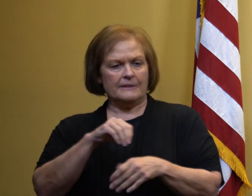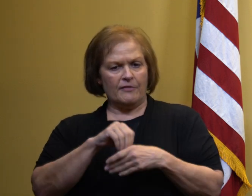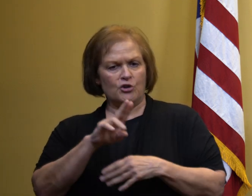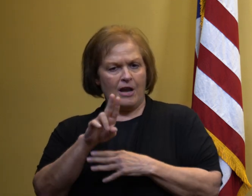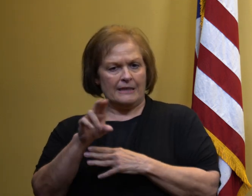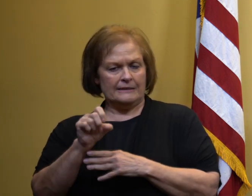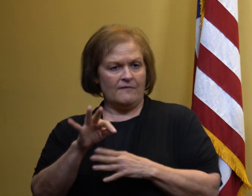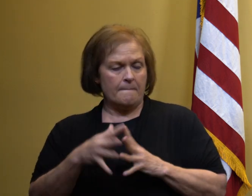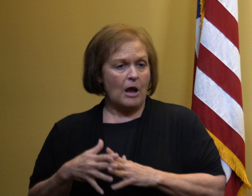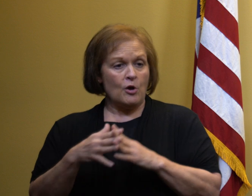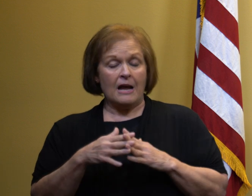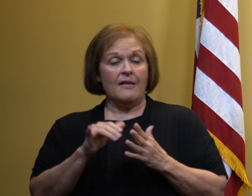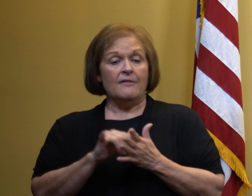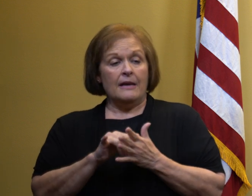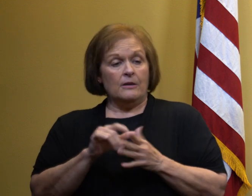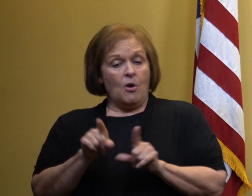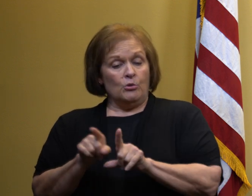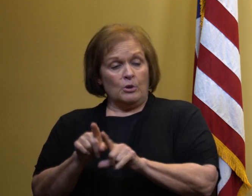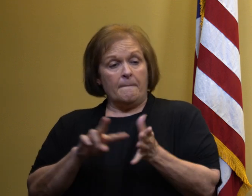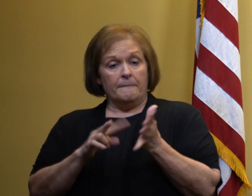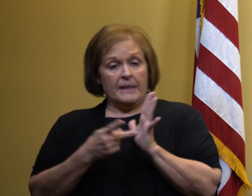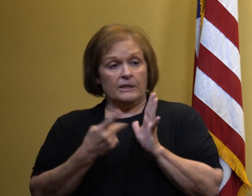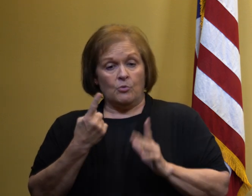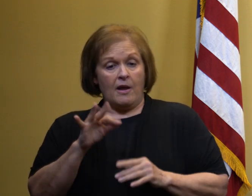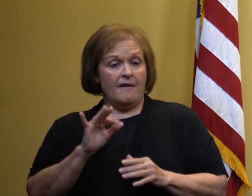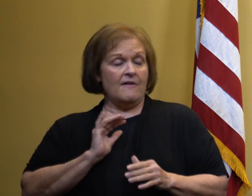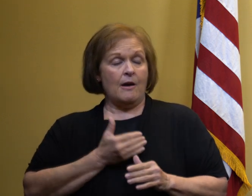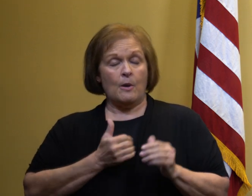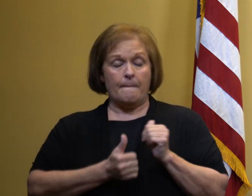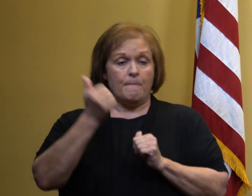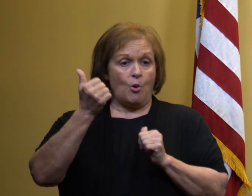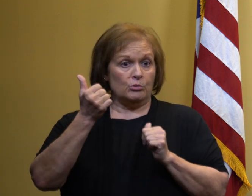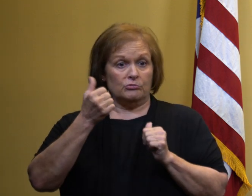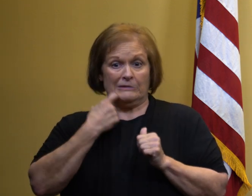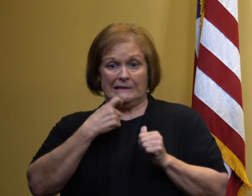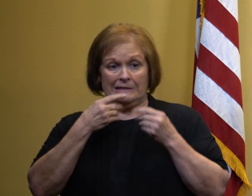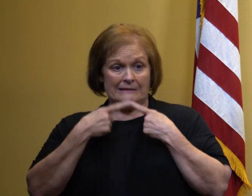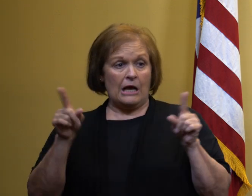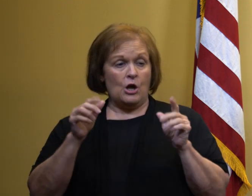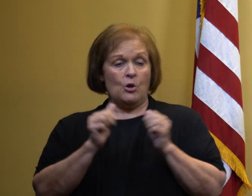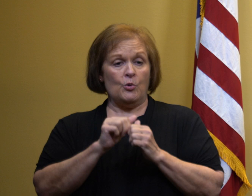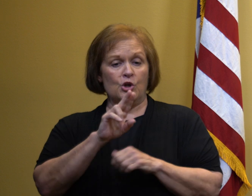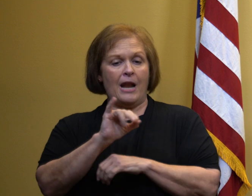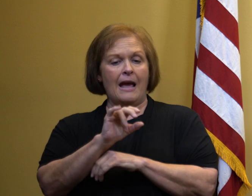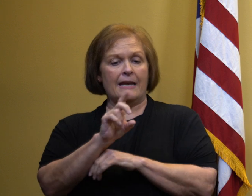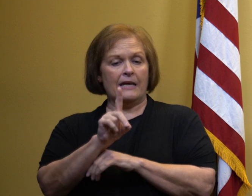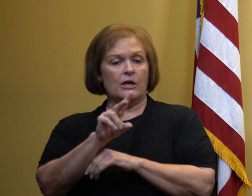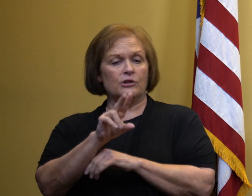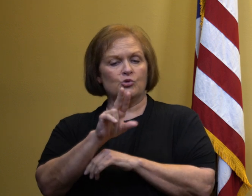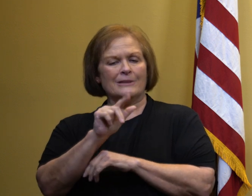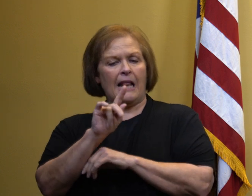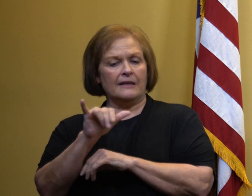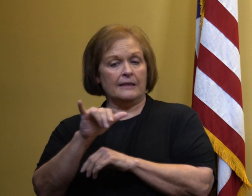States of America. This also speaks to one of our most recent announcements with United Utility moving